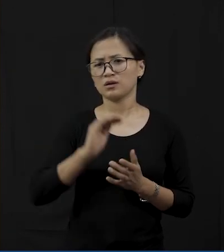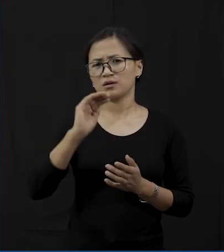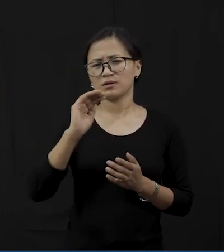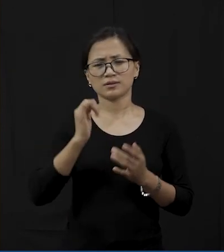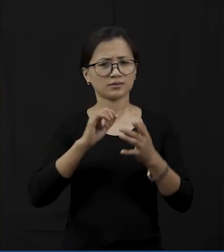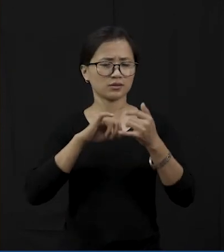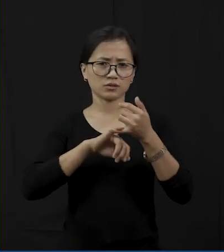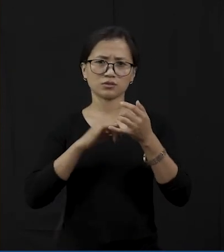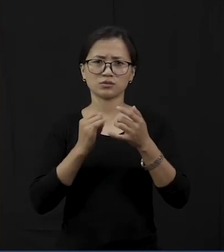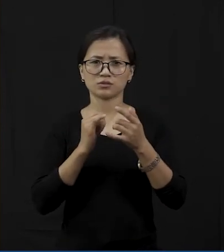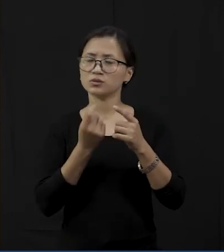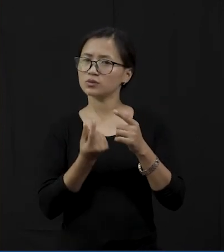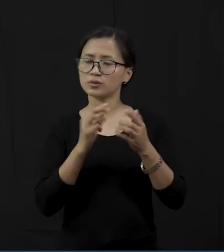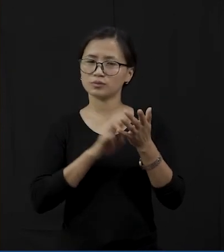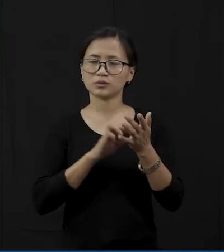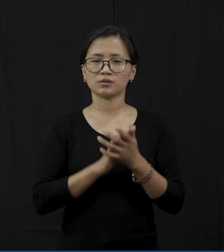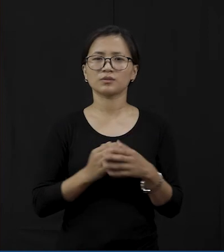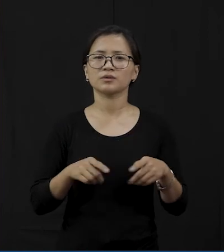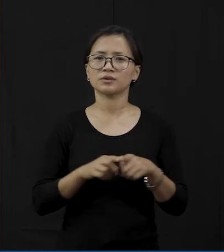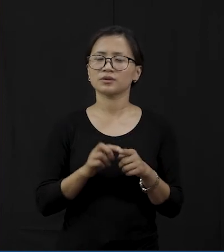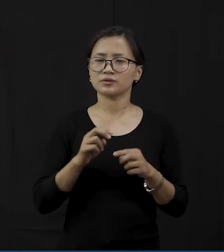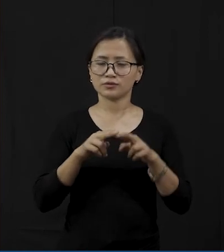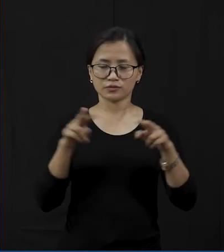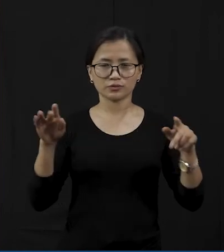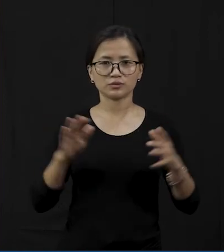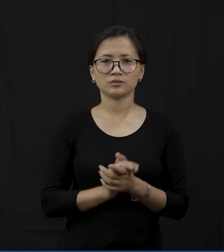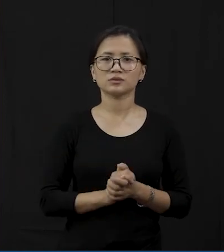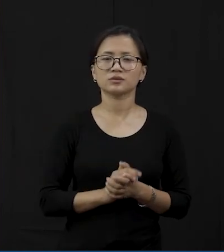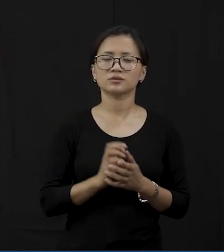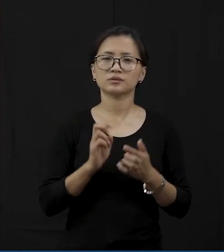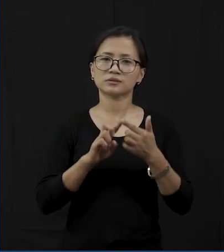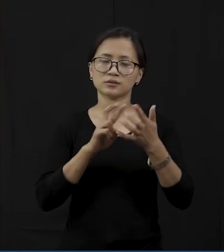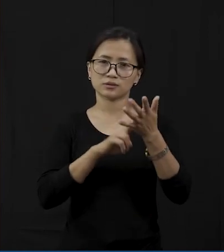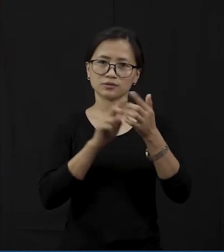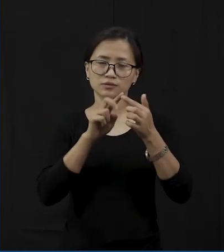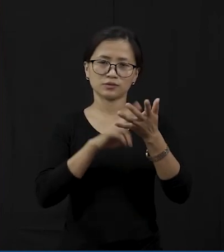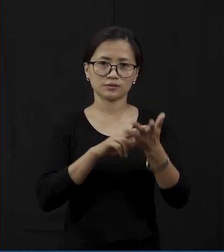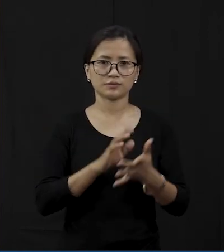or differences of two even number is even.